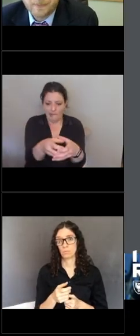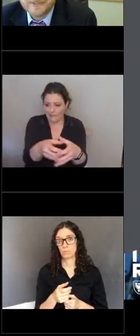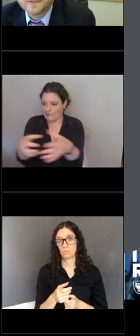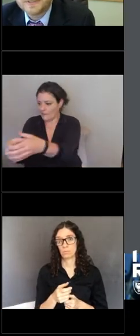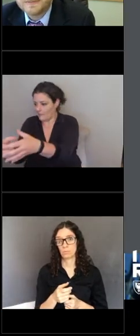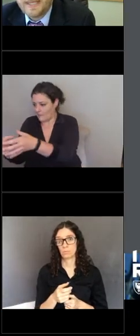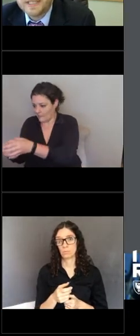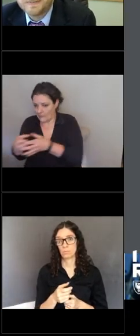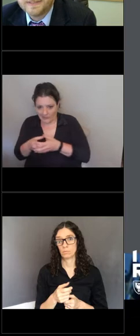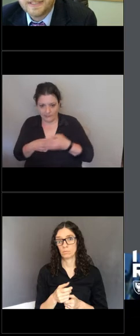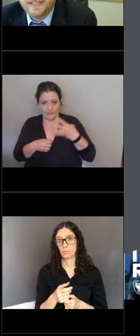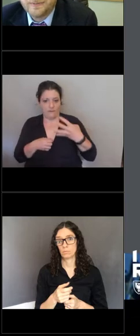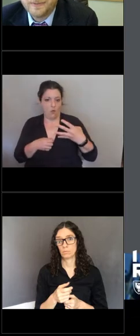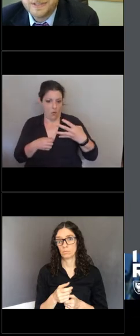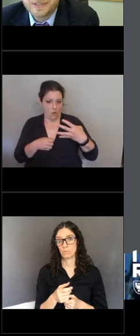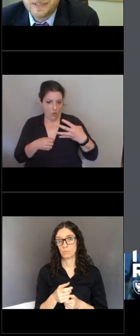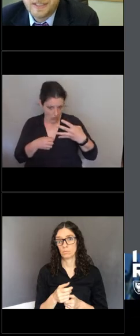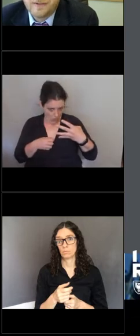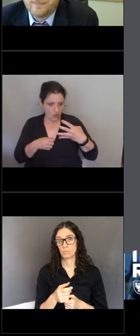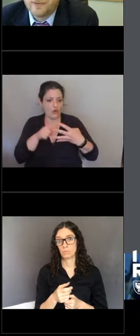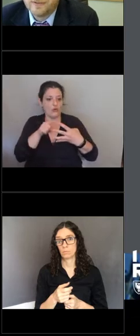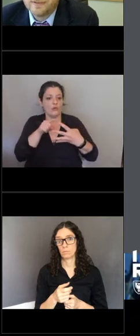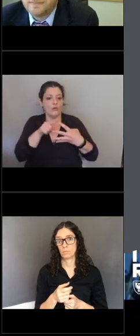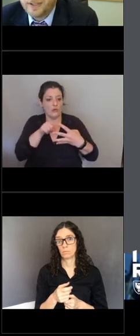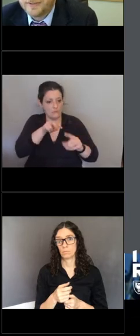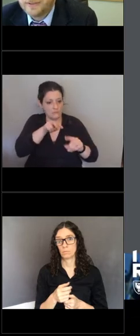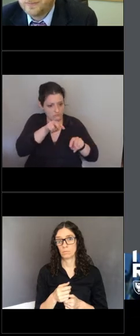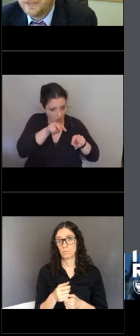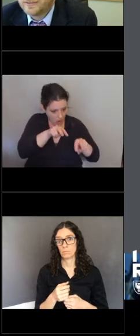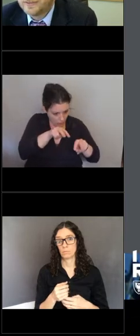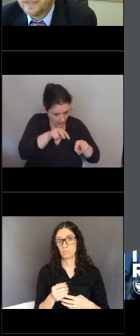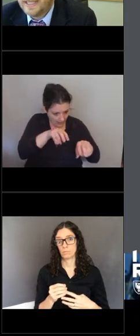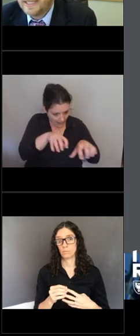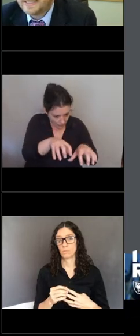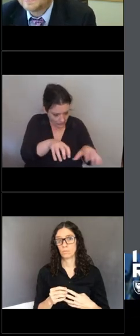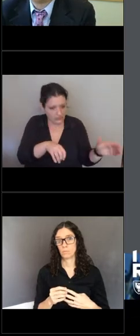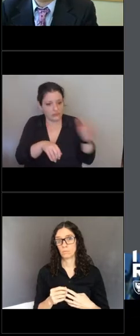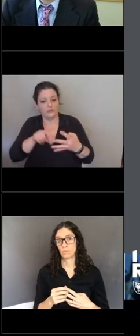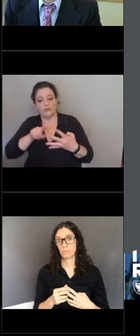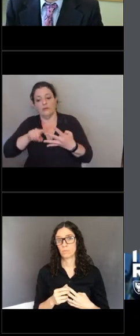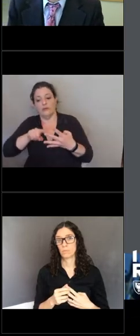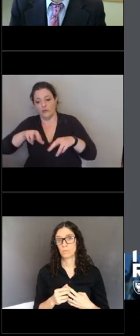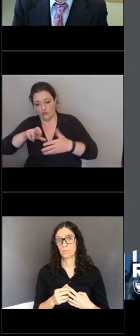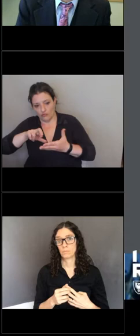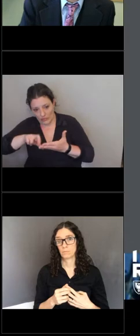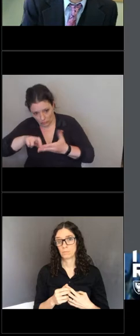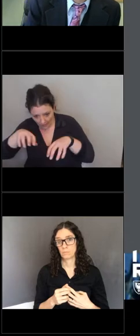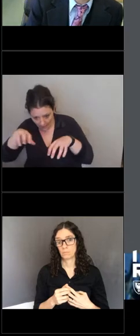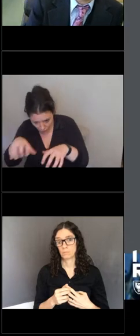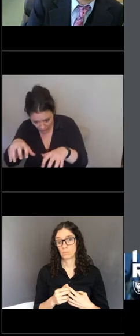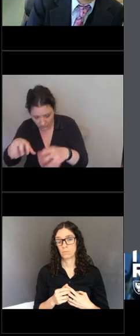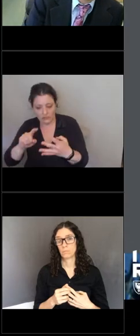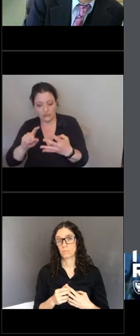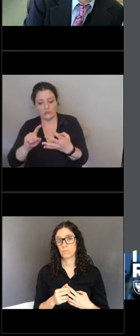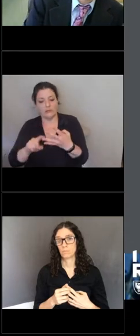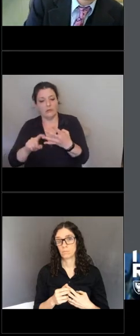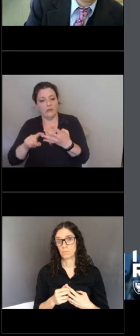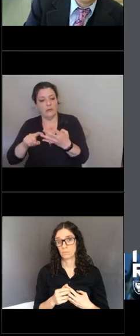monitoring, research, management, and outreach. For monitoring, we are looking at any action or activity